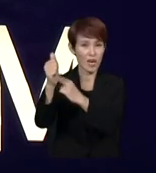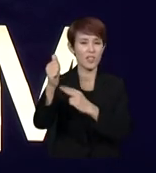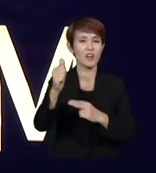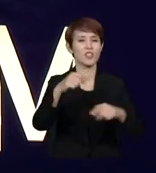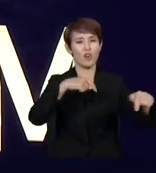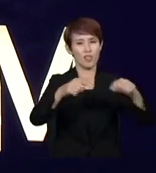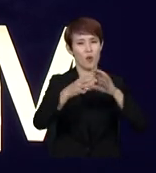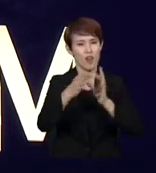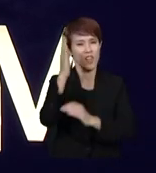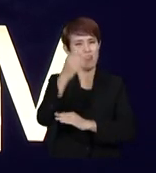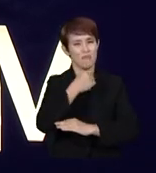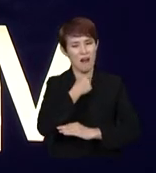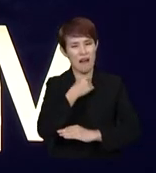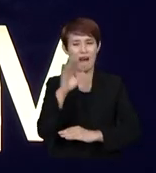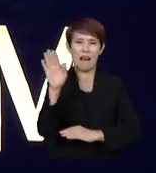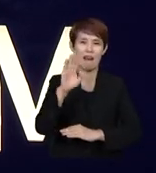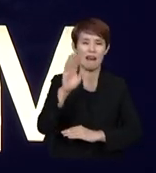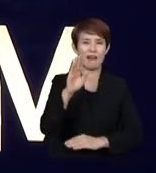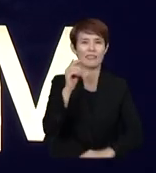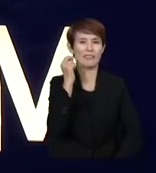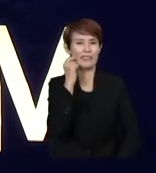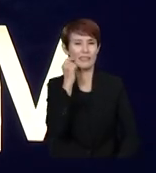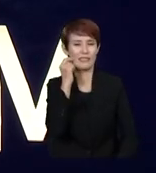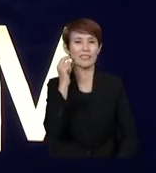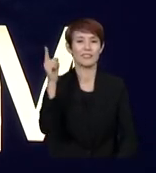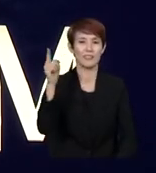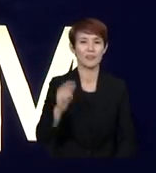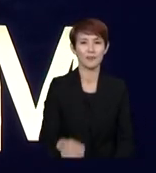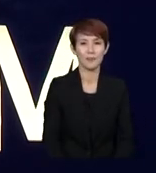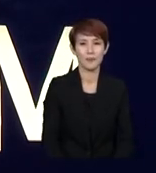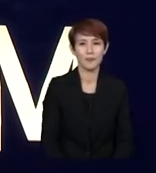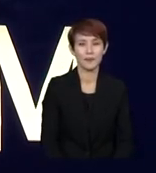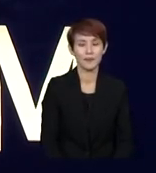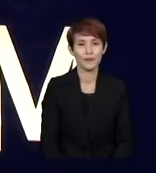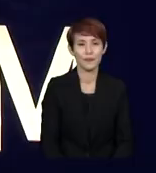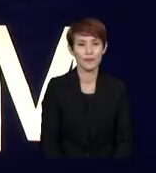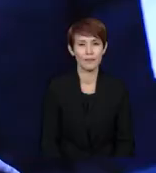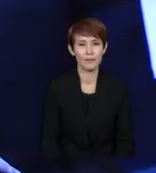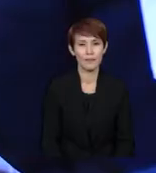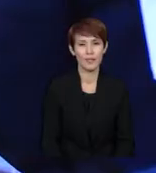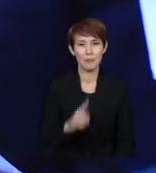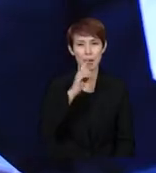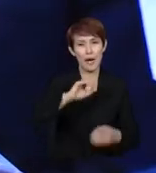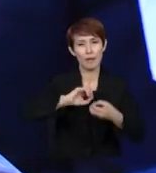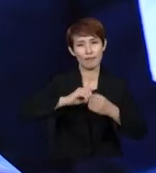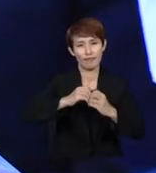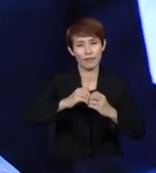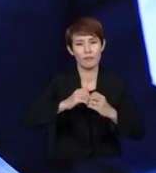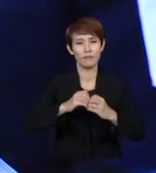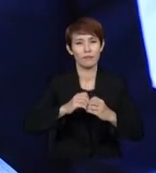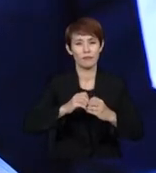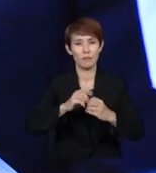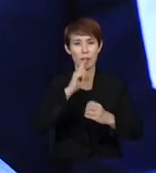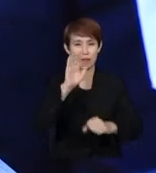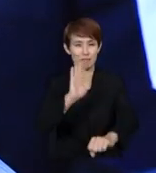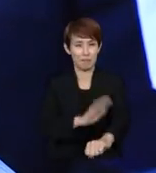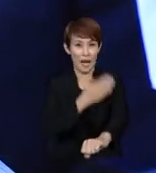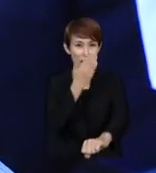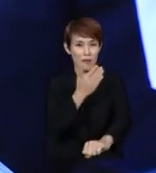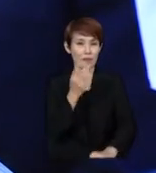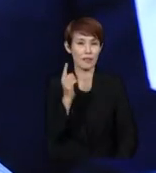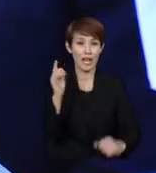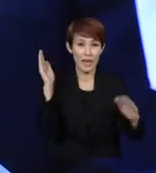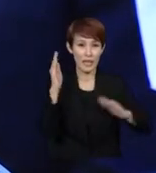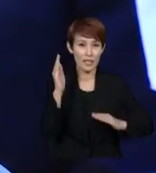They're afraid of doing the wrong thing, saying the wrong thing. A kid captures it on the cell phone, big scandal breaks. So it's